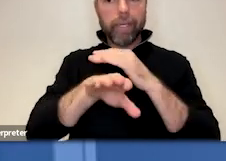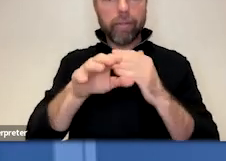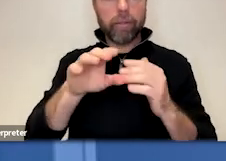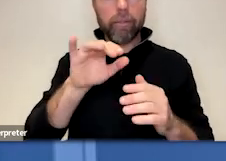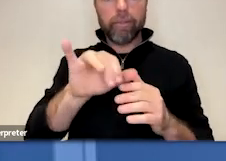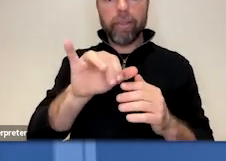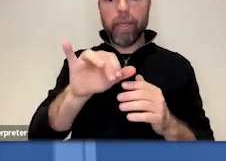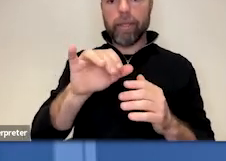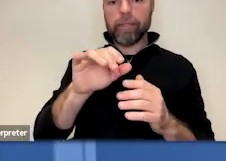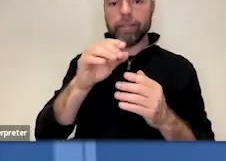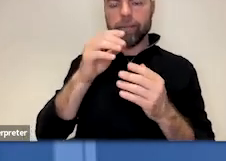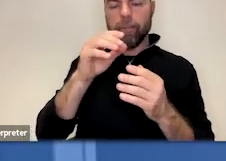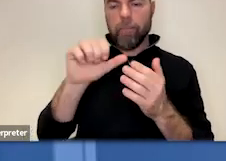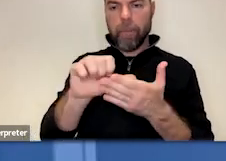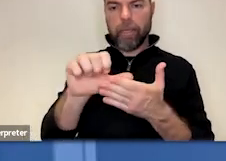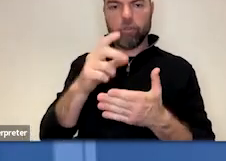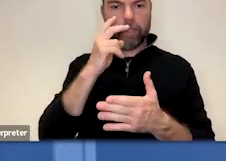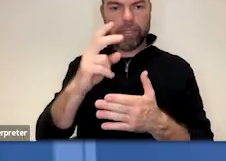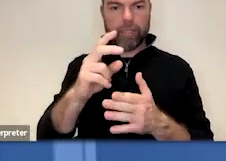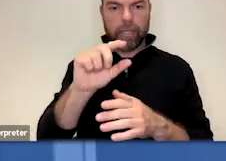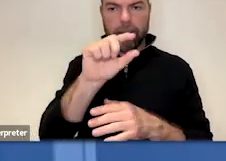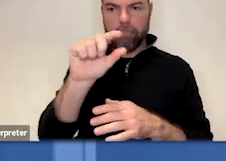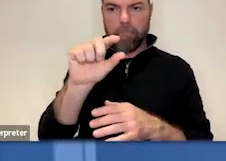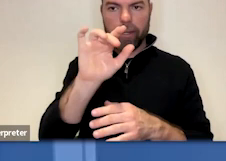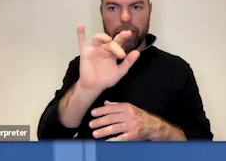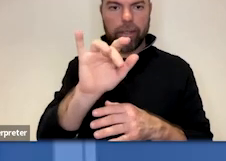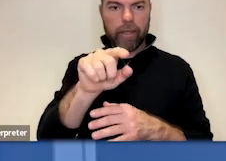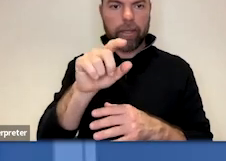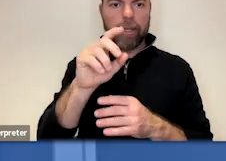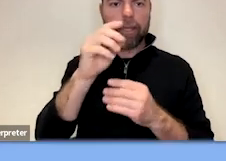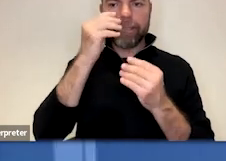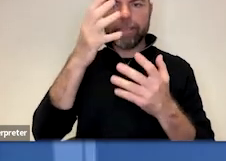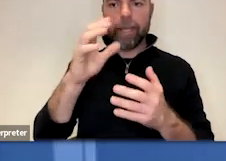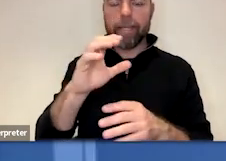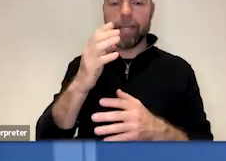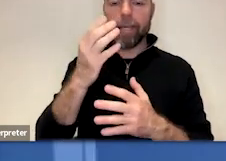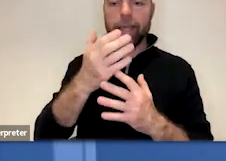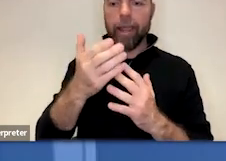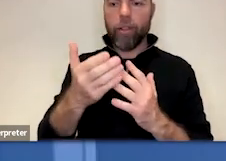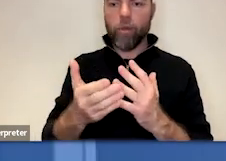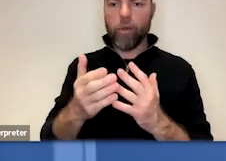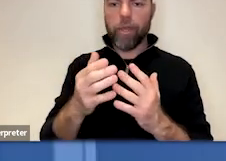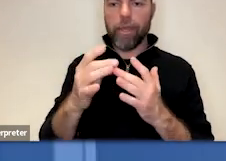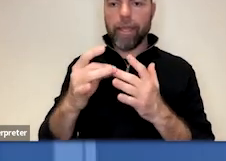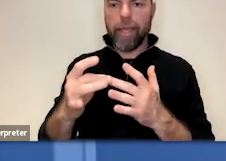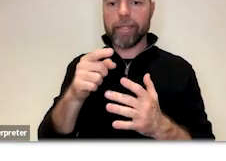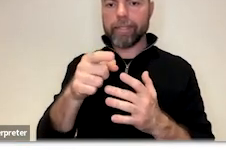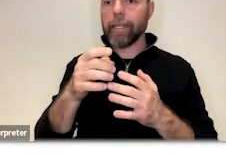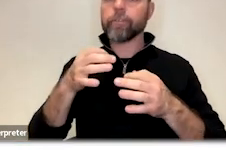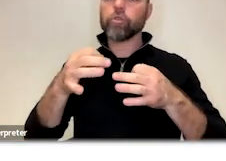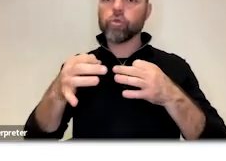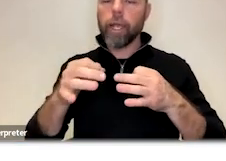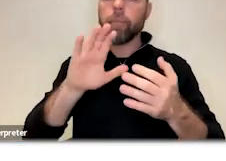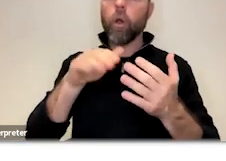catalog page, you're going to see a button here for a data catalog guide. This is going to be a descriptor of all